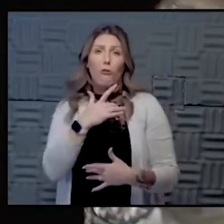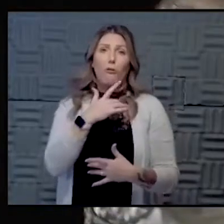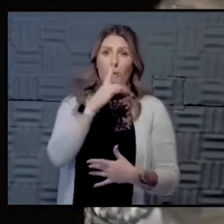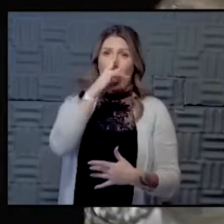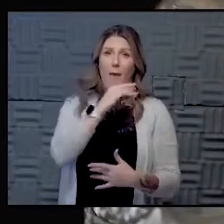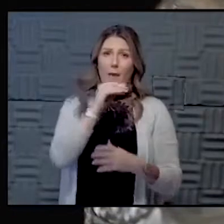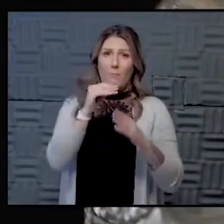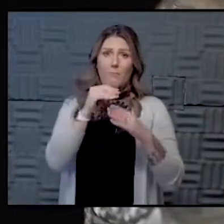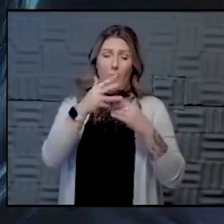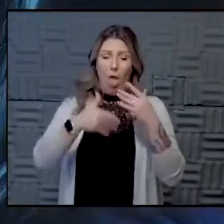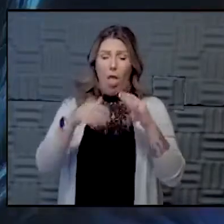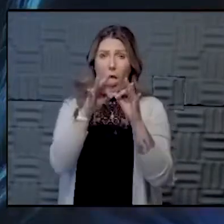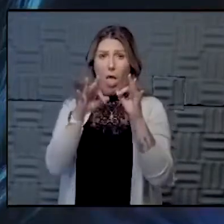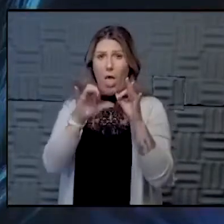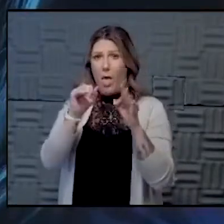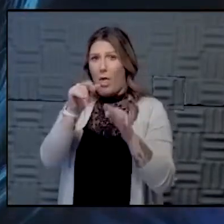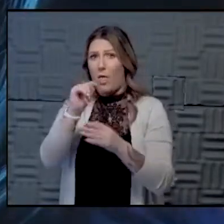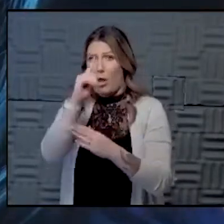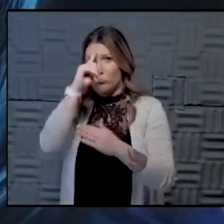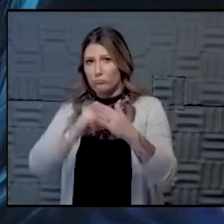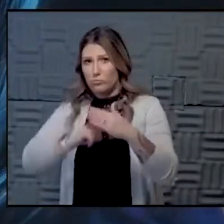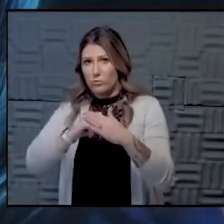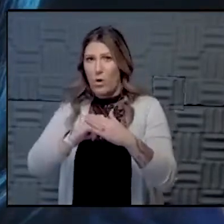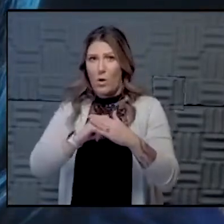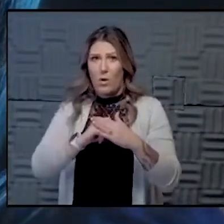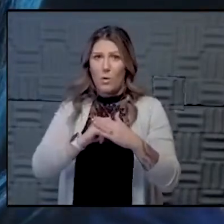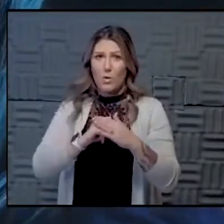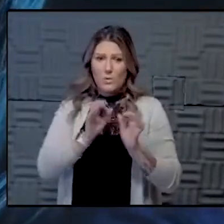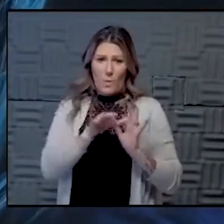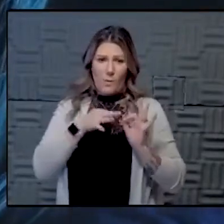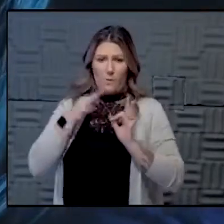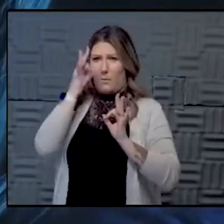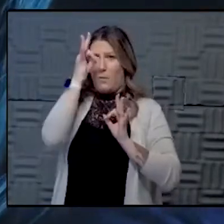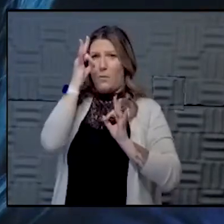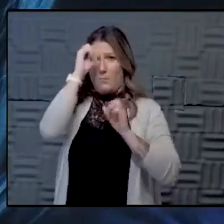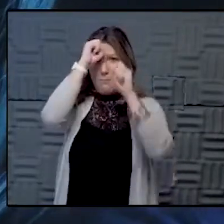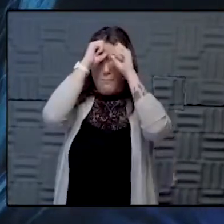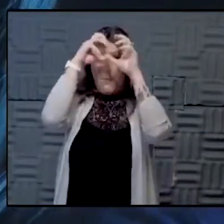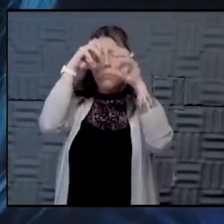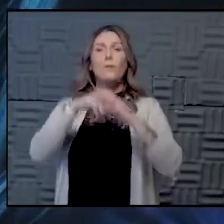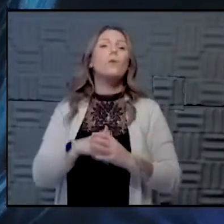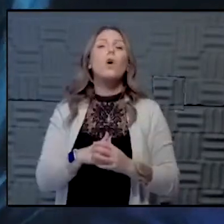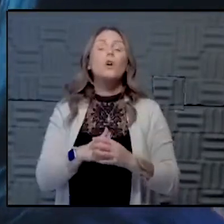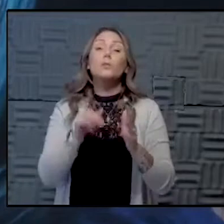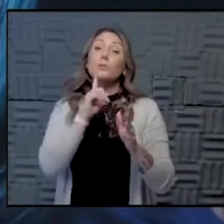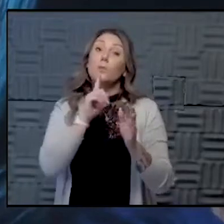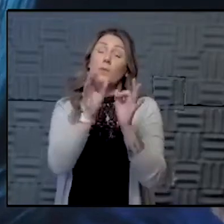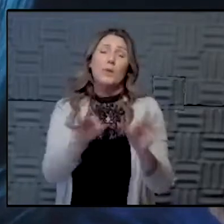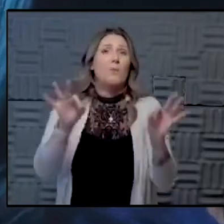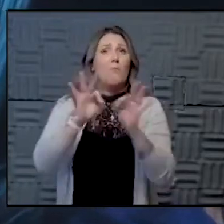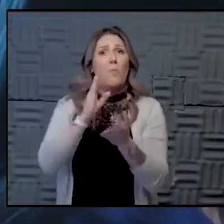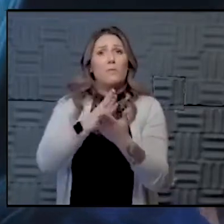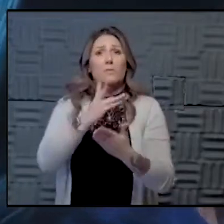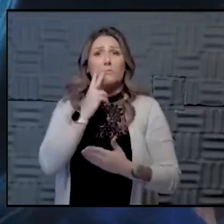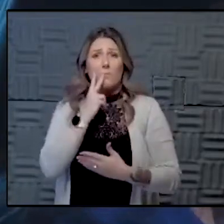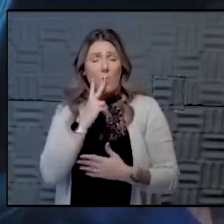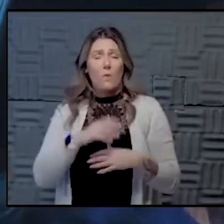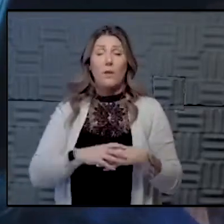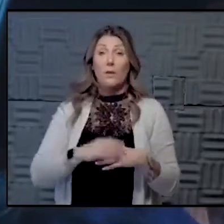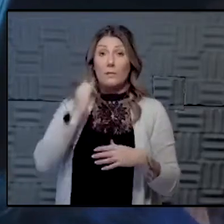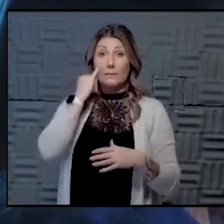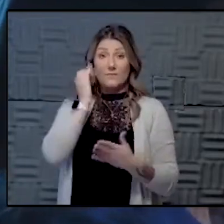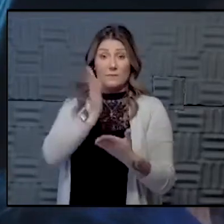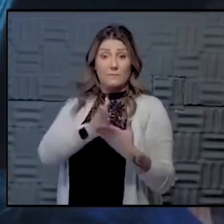stroke. So we know that smoking cessation is very important. And the good news here is if you do